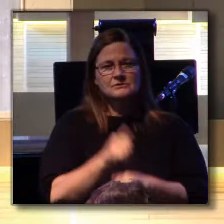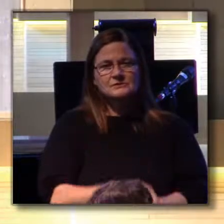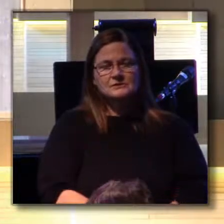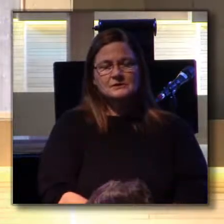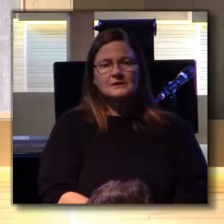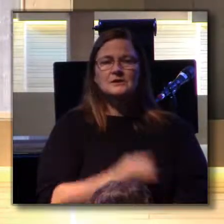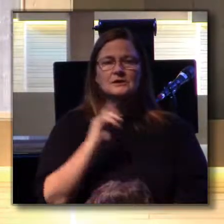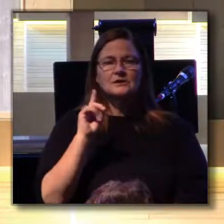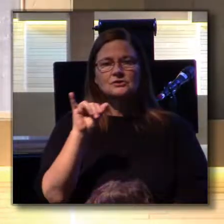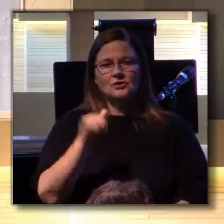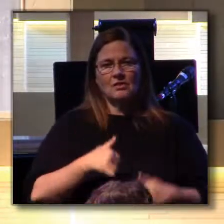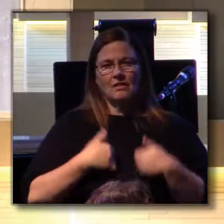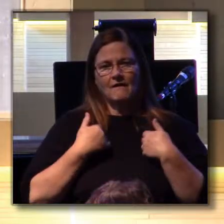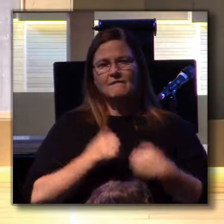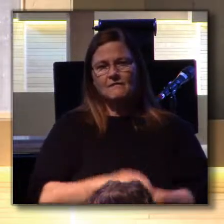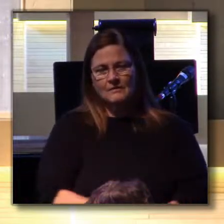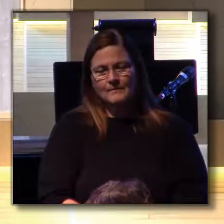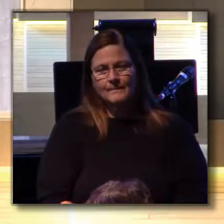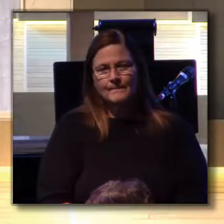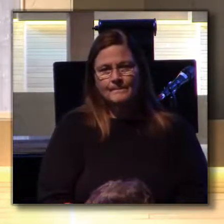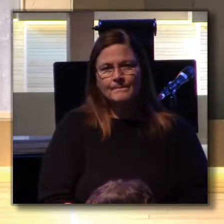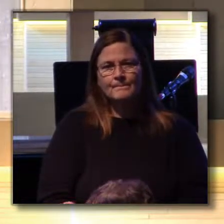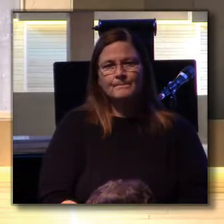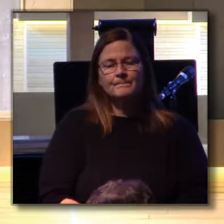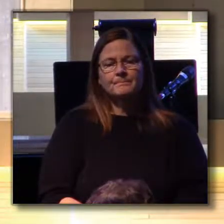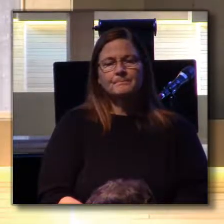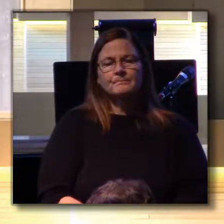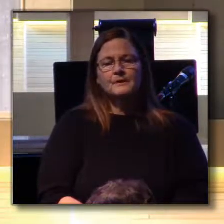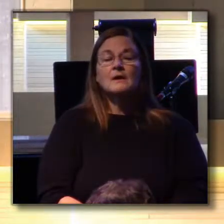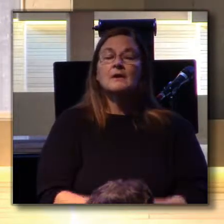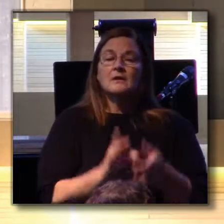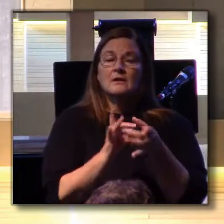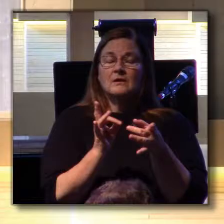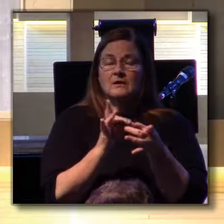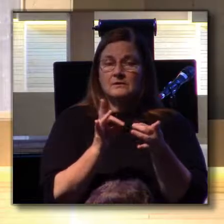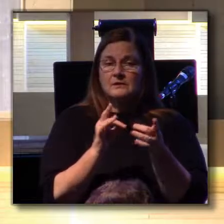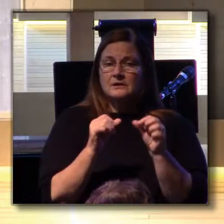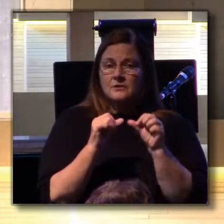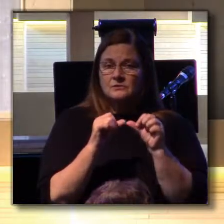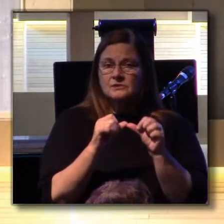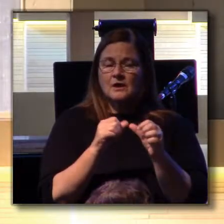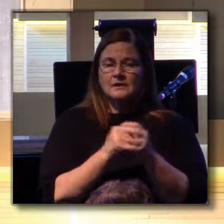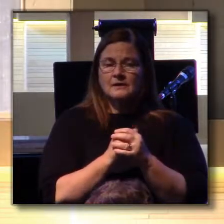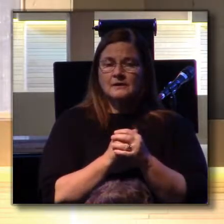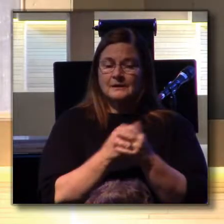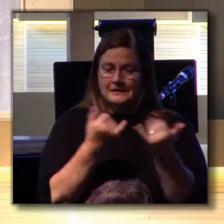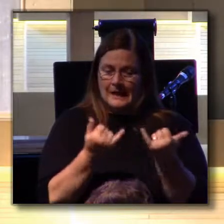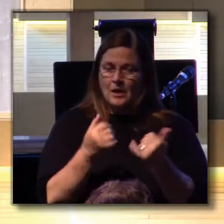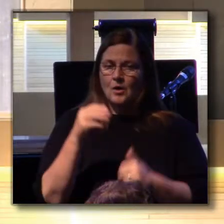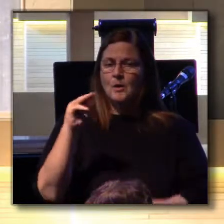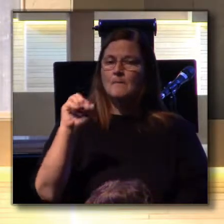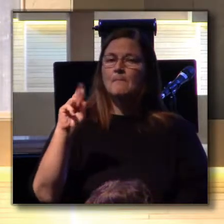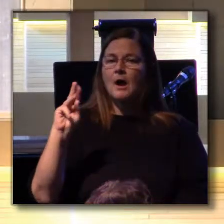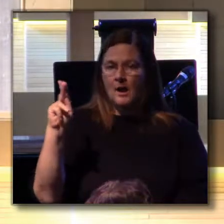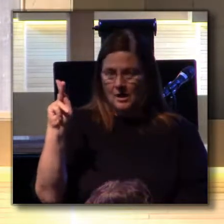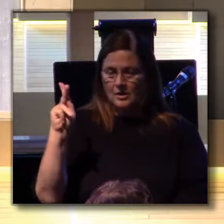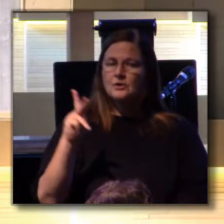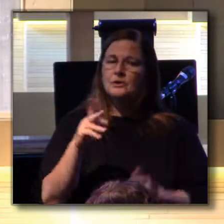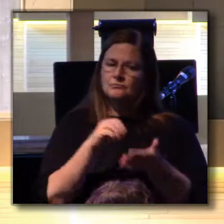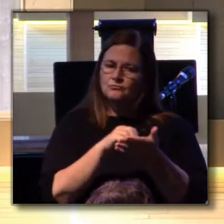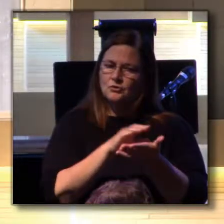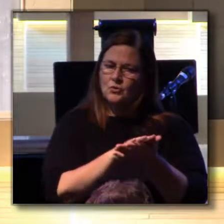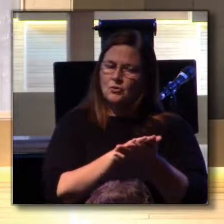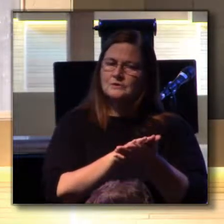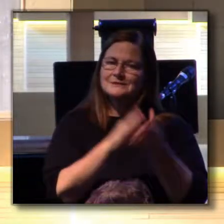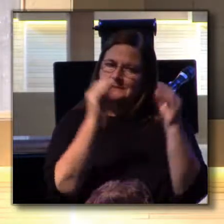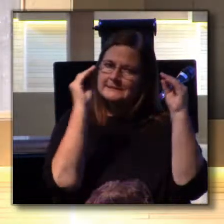eternal life. And so it goes on, our text goes on, and now Mark records for us the application, the teaching